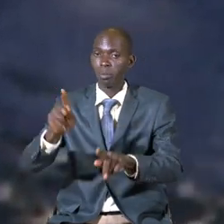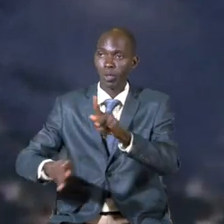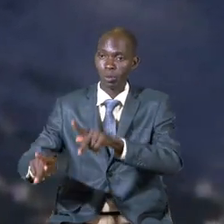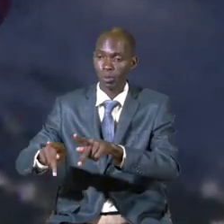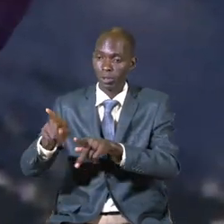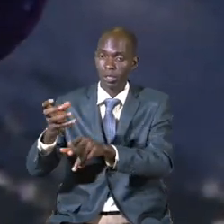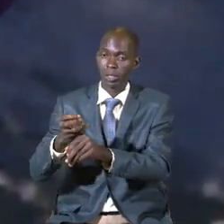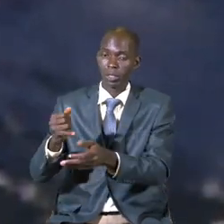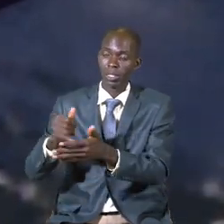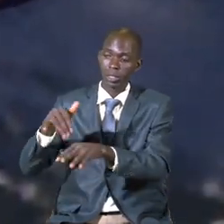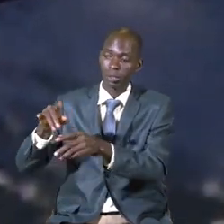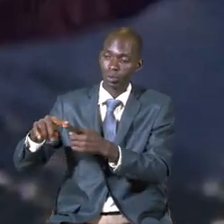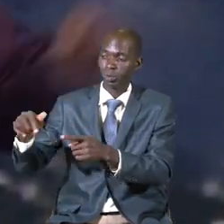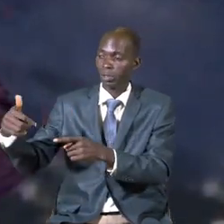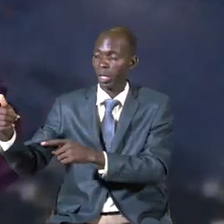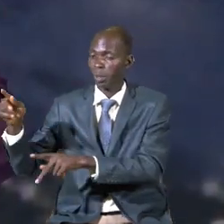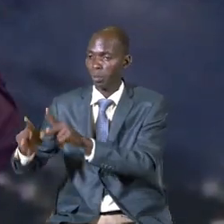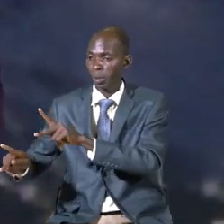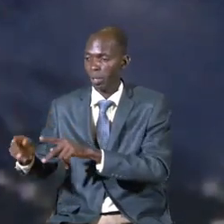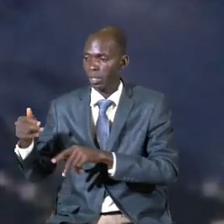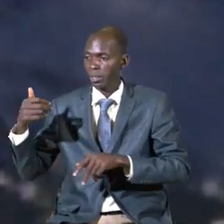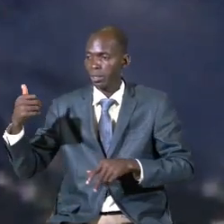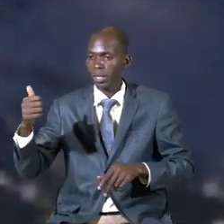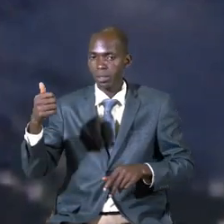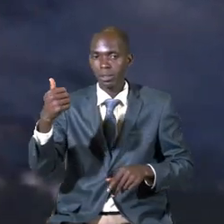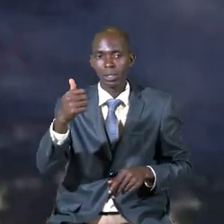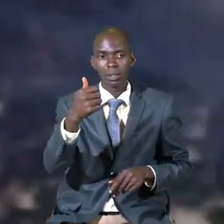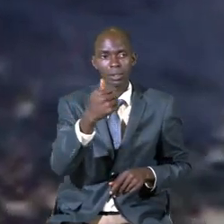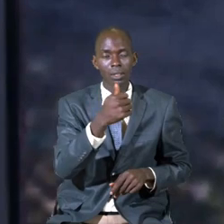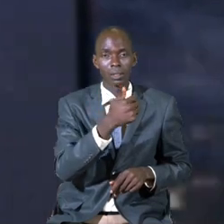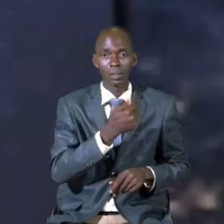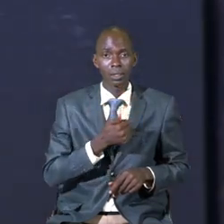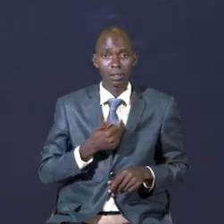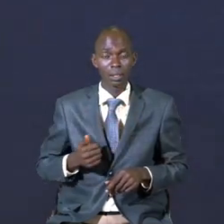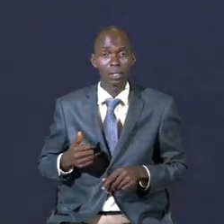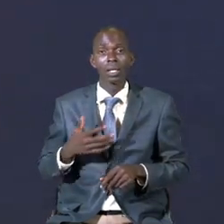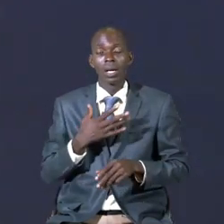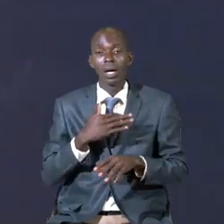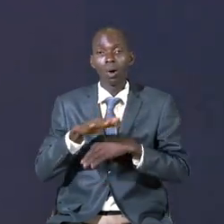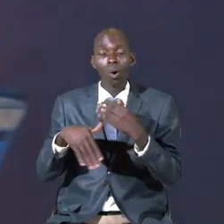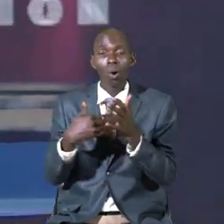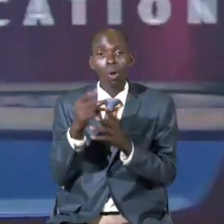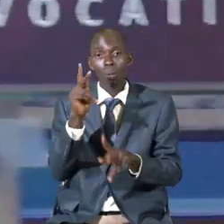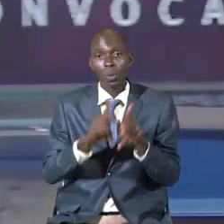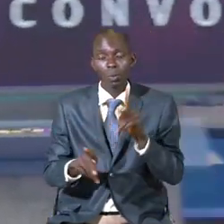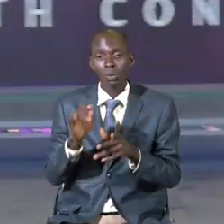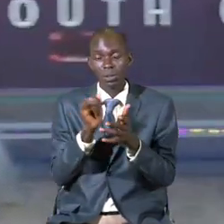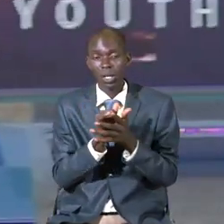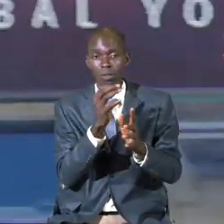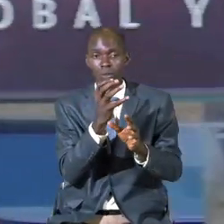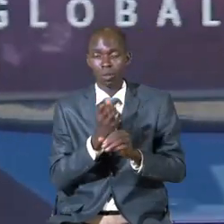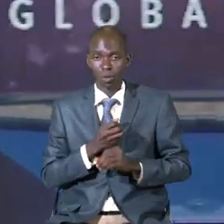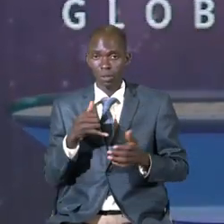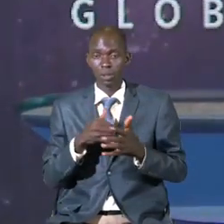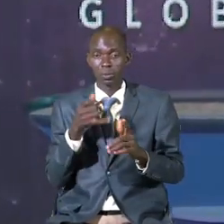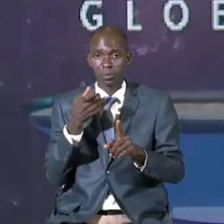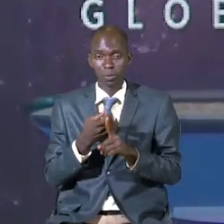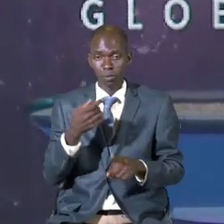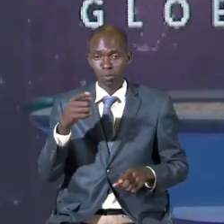1 to 10 10 10 and then each of those people that you shared with the